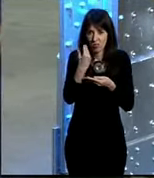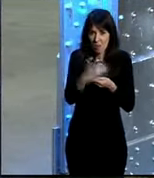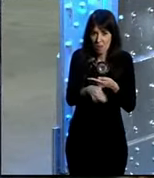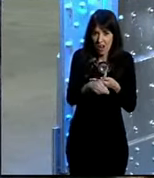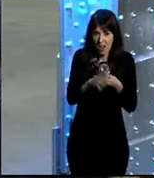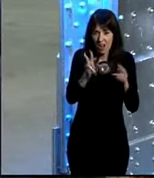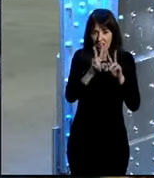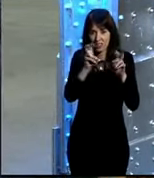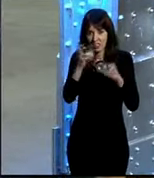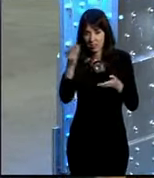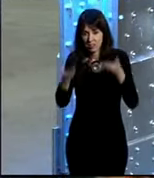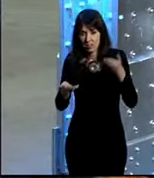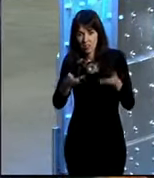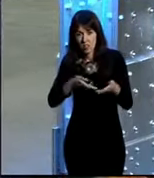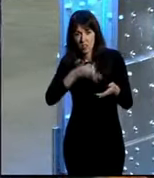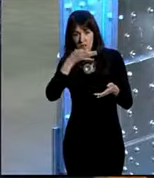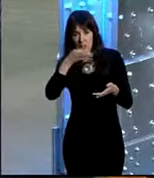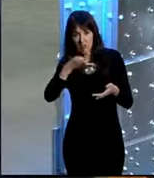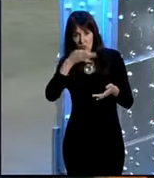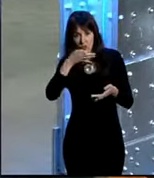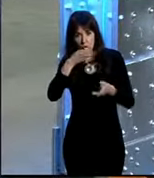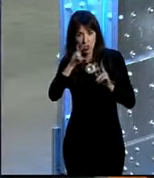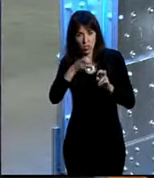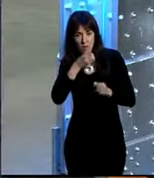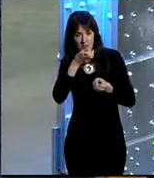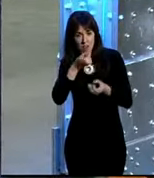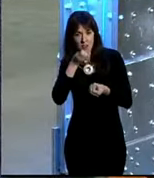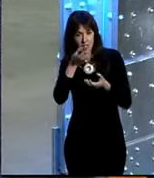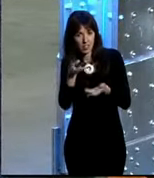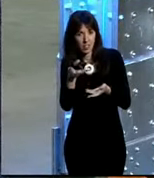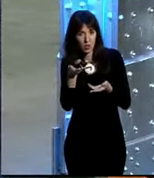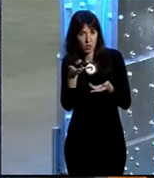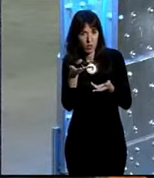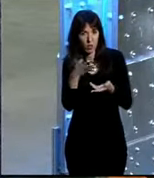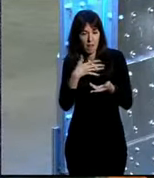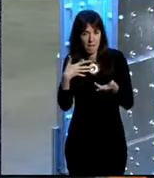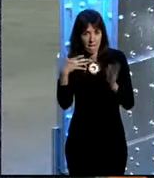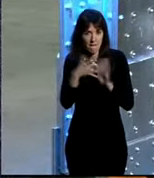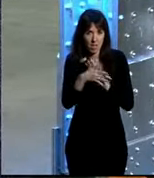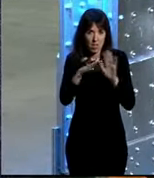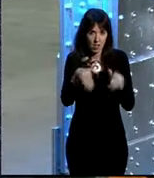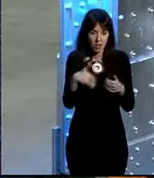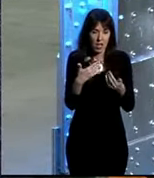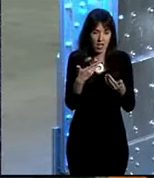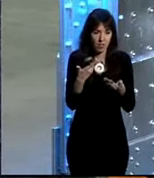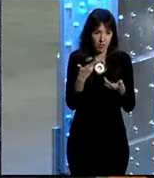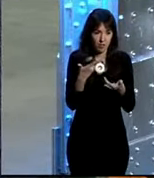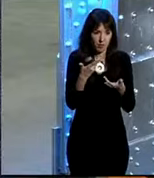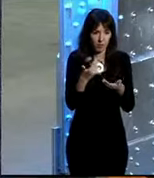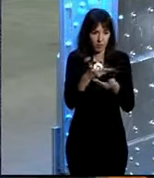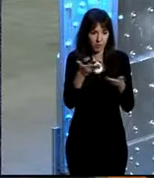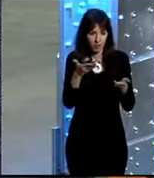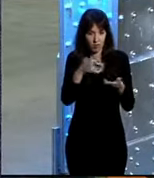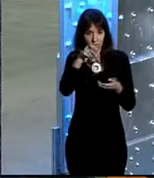is underused? Do you think we could use this ability to improve narration?